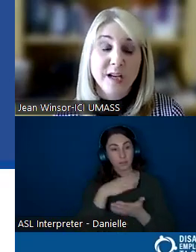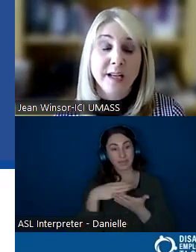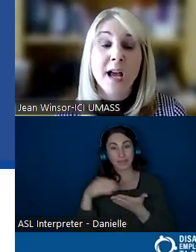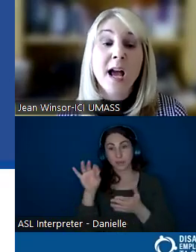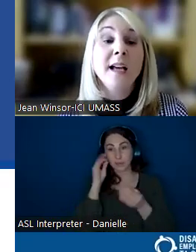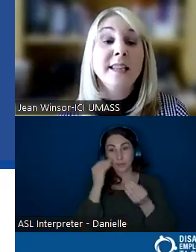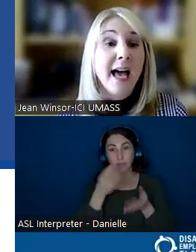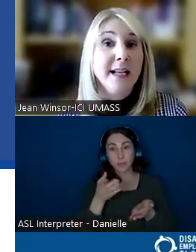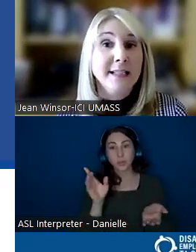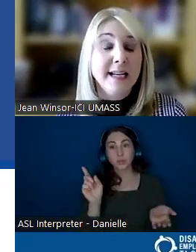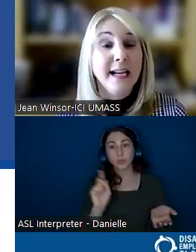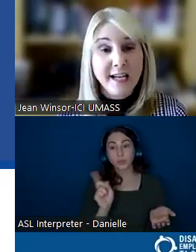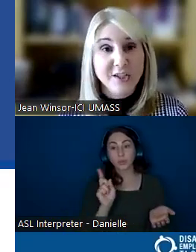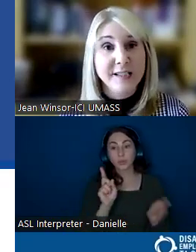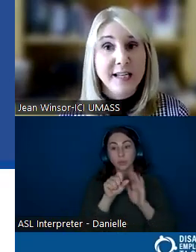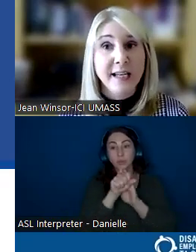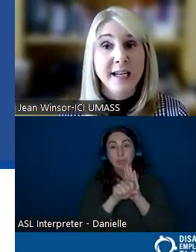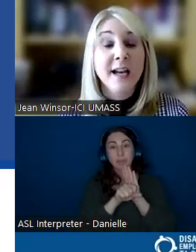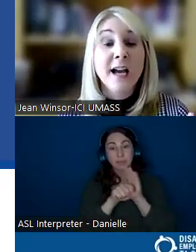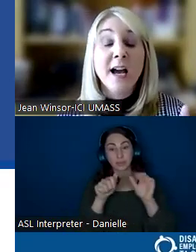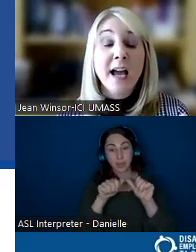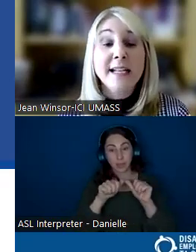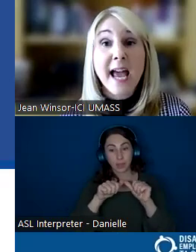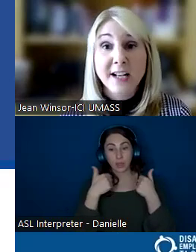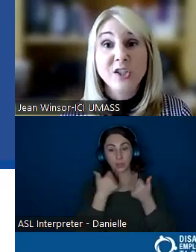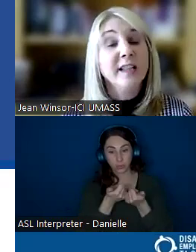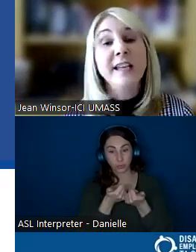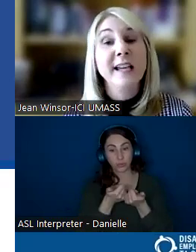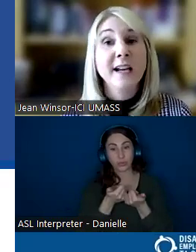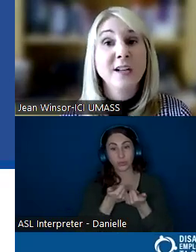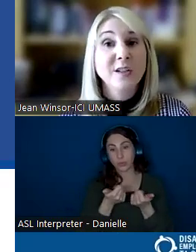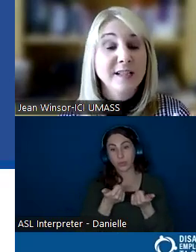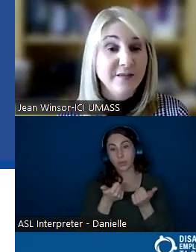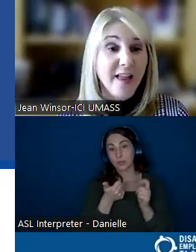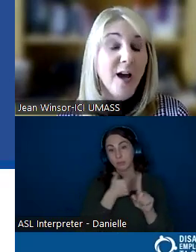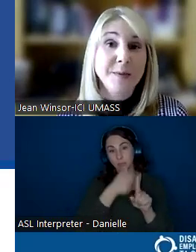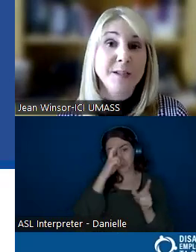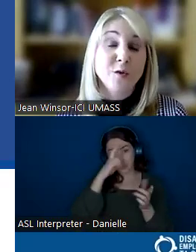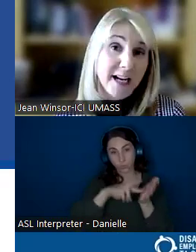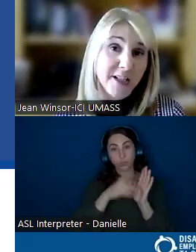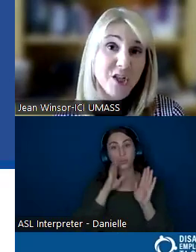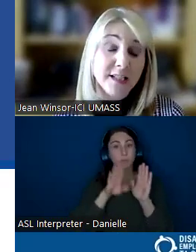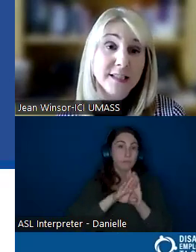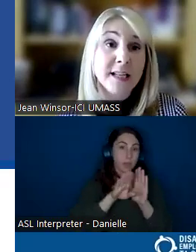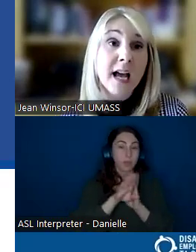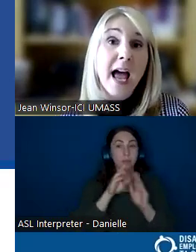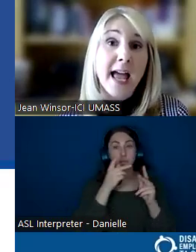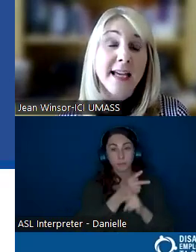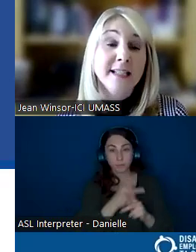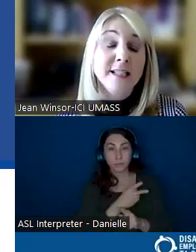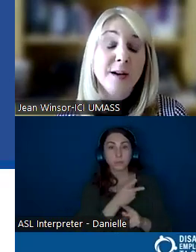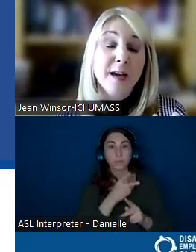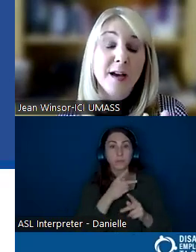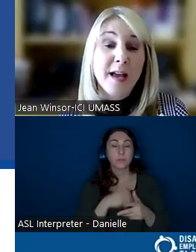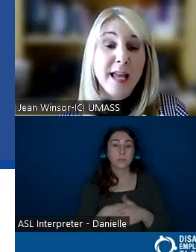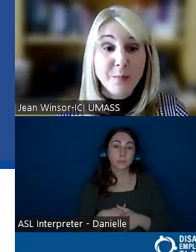information that a state agency intentionally develops strategies